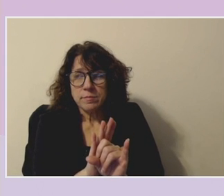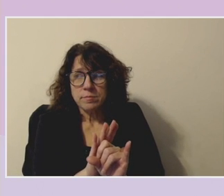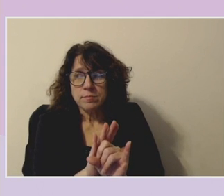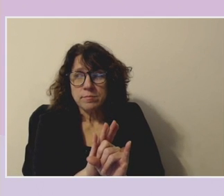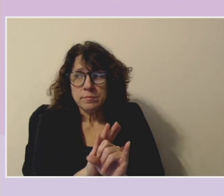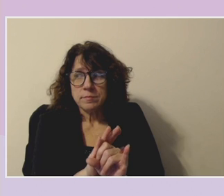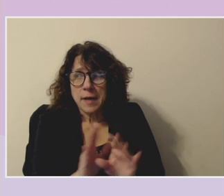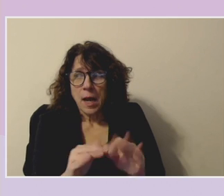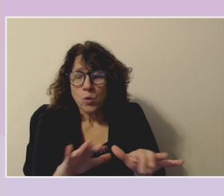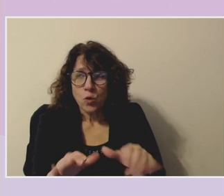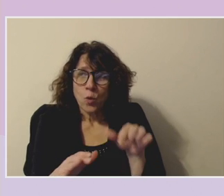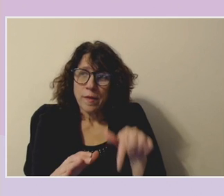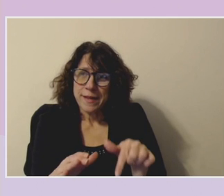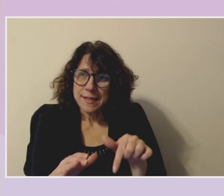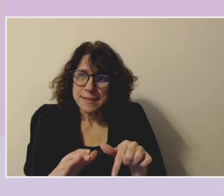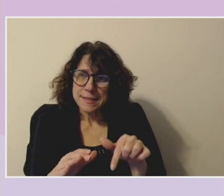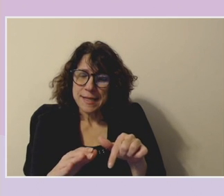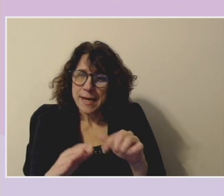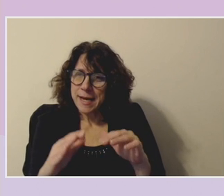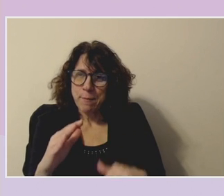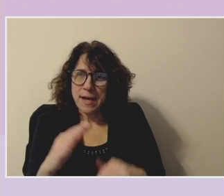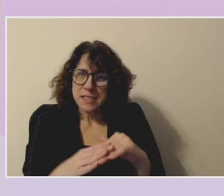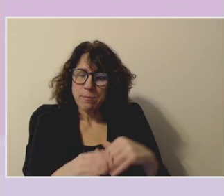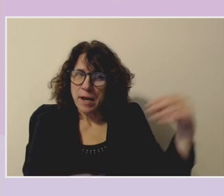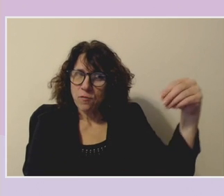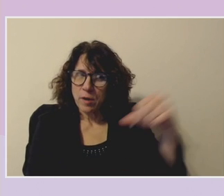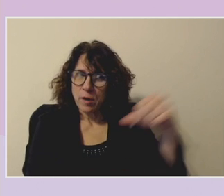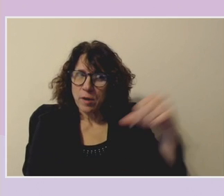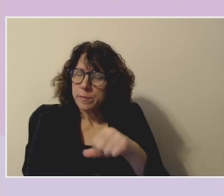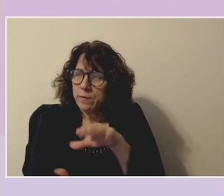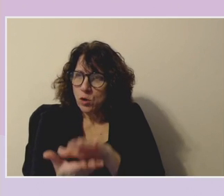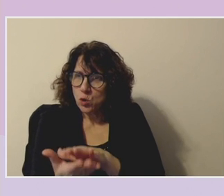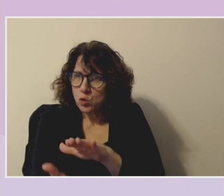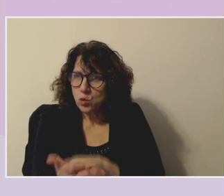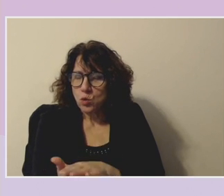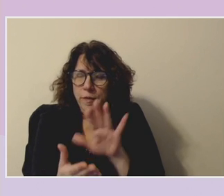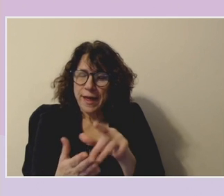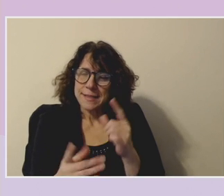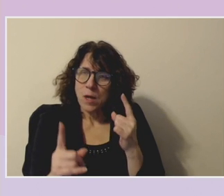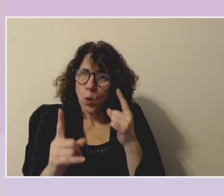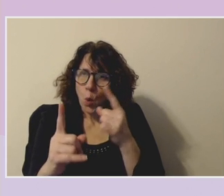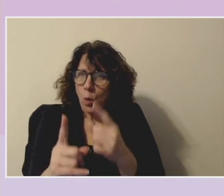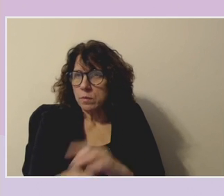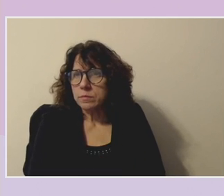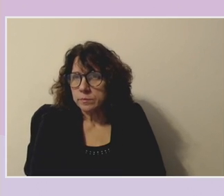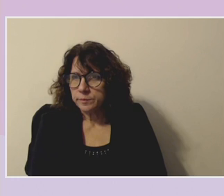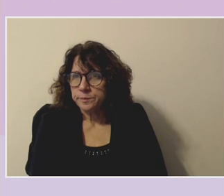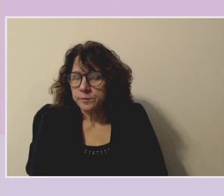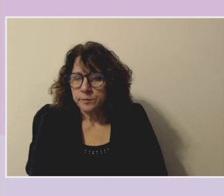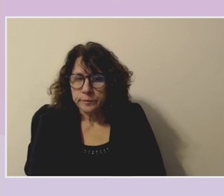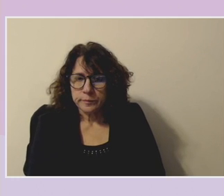this and maximize reimbursement for the schools? Because that's our ultimate goal.